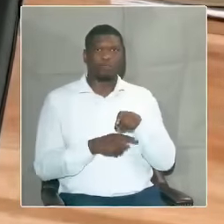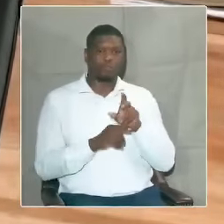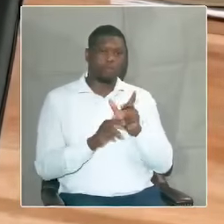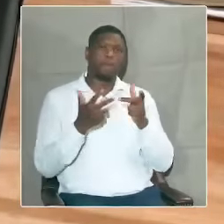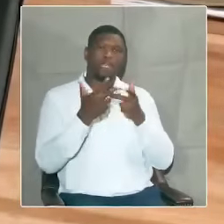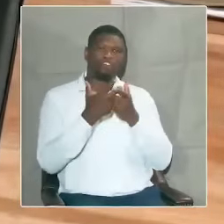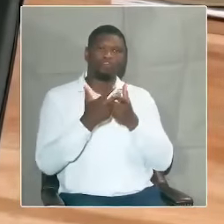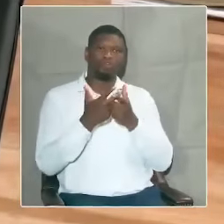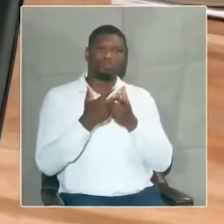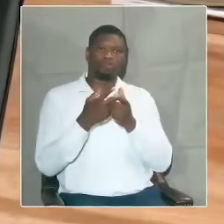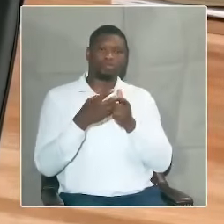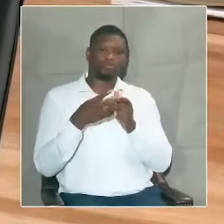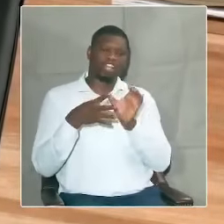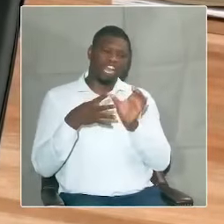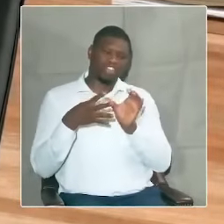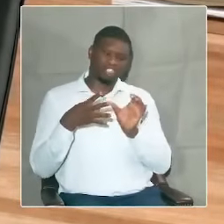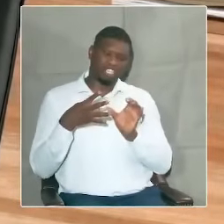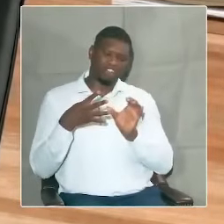criteria.